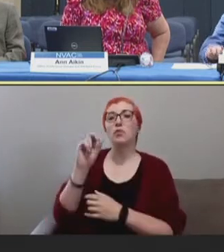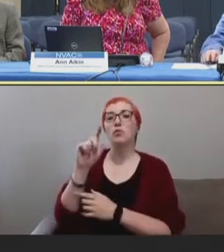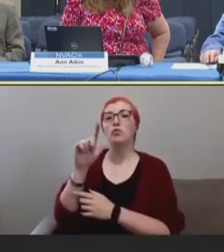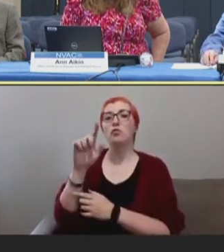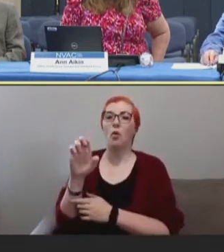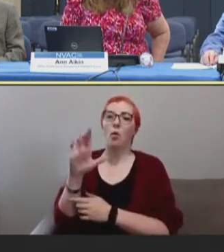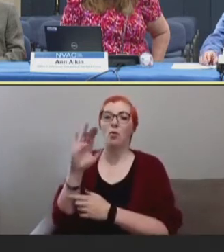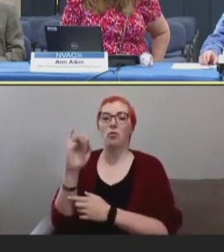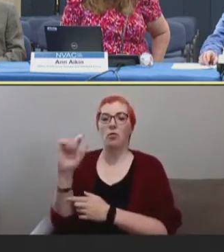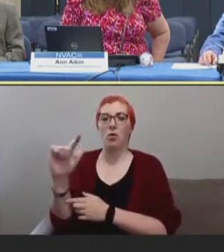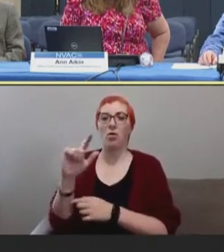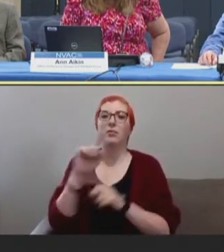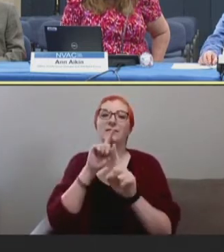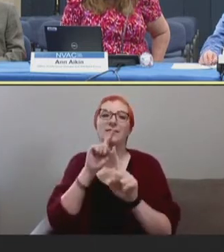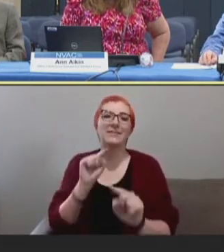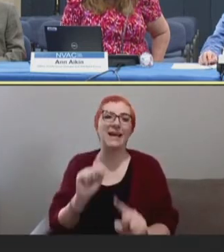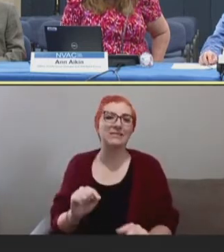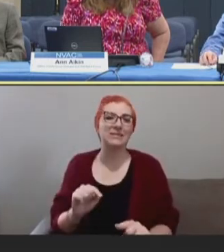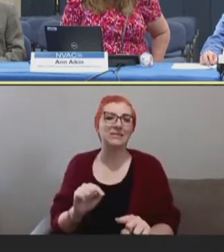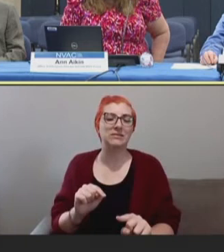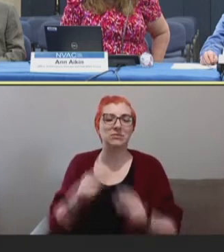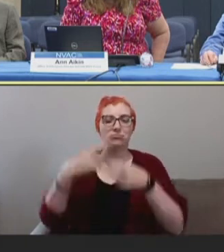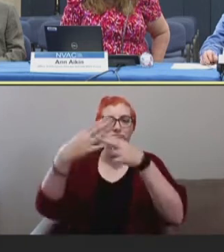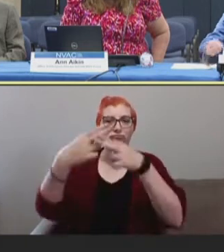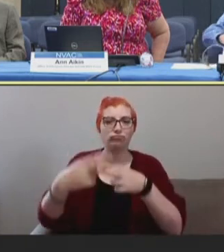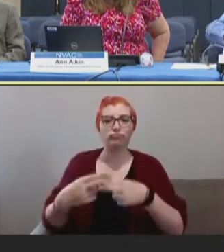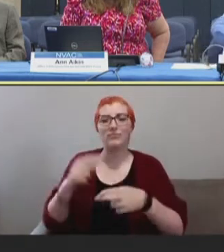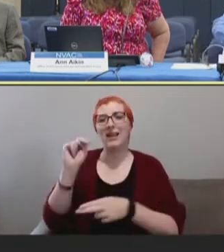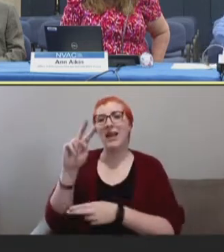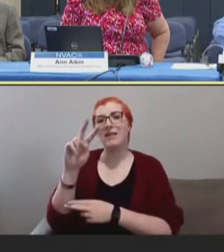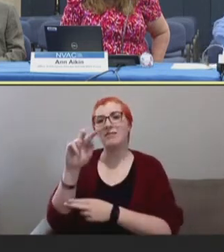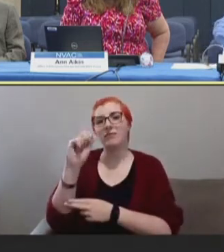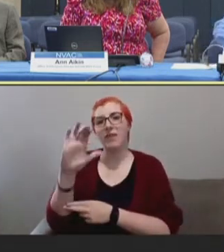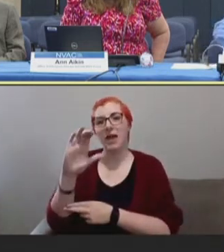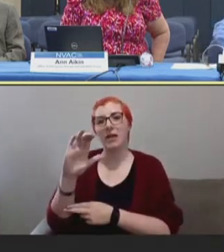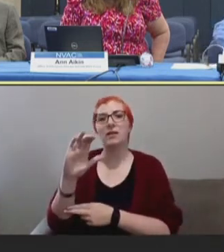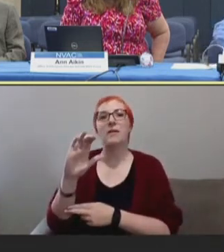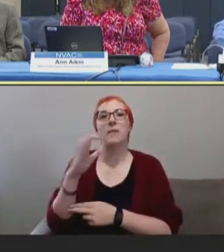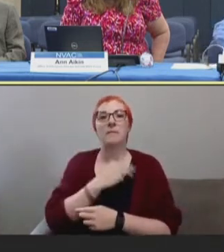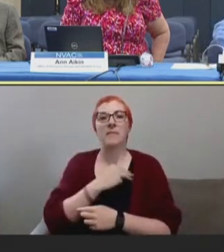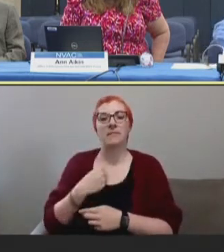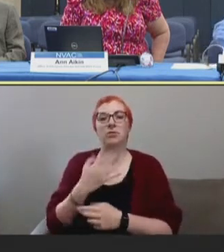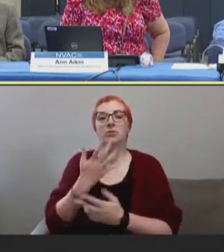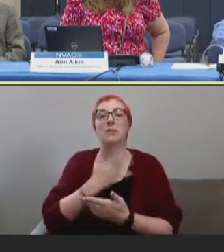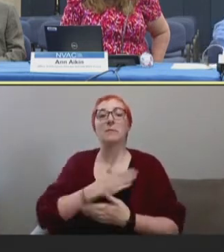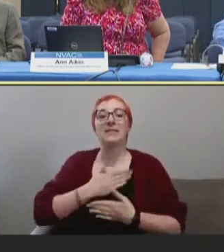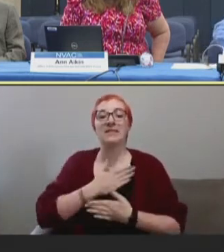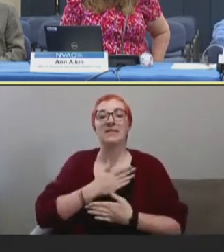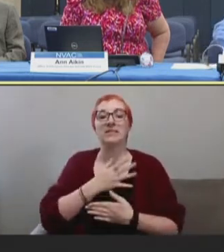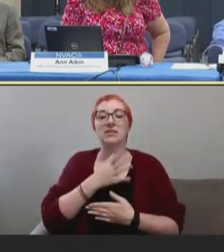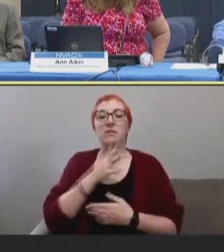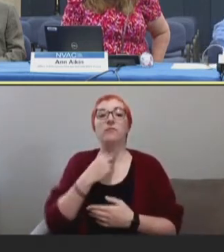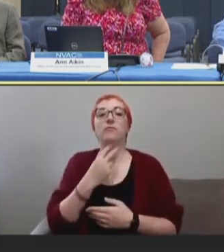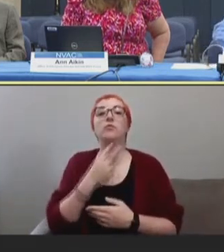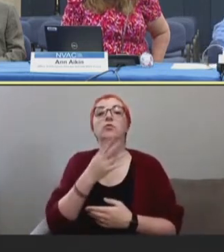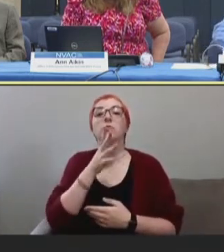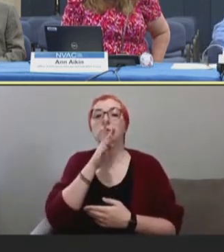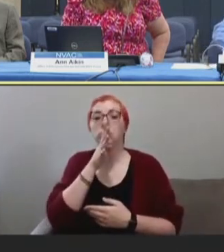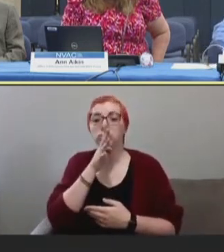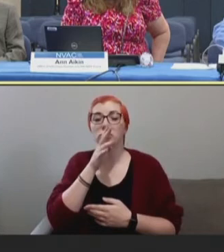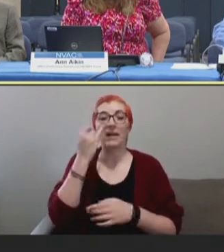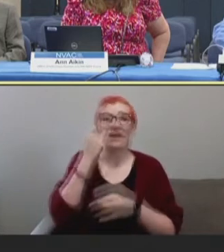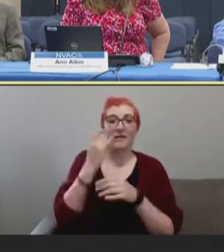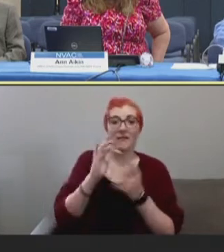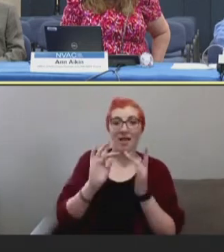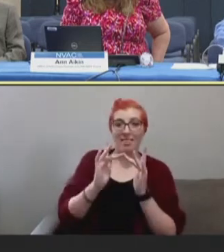official attendance and call off each of the names of the NVAC members. Please verbally respond when I call your name. And for those of you online, you'll need